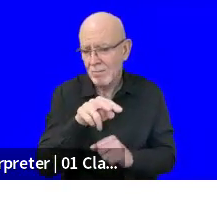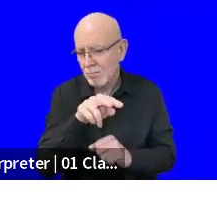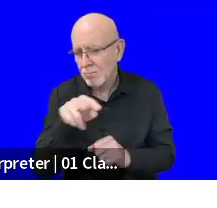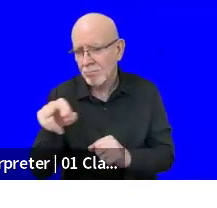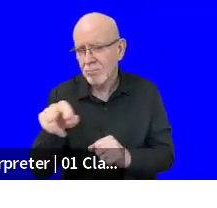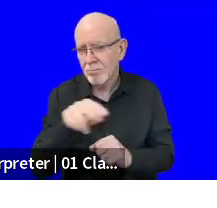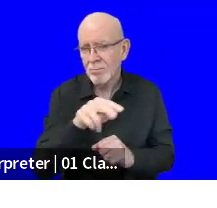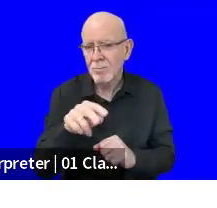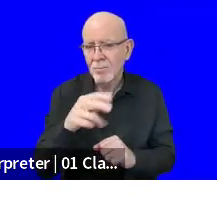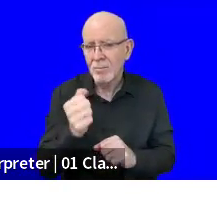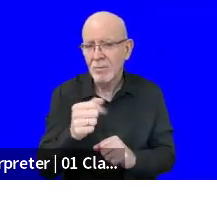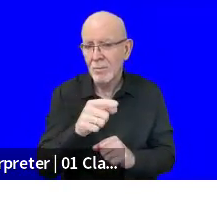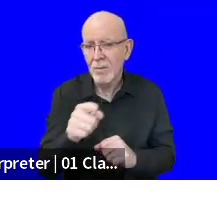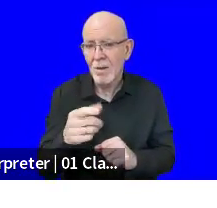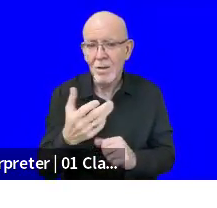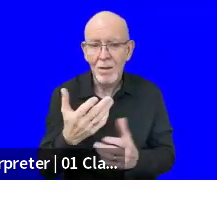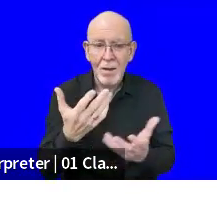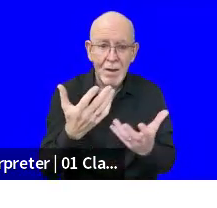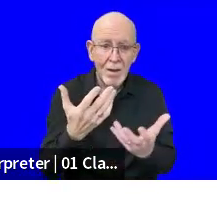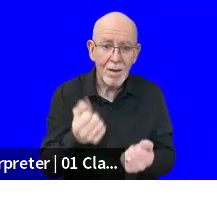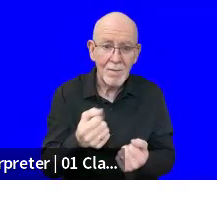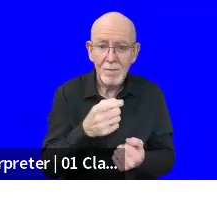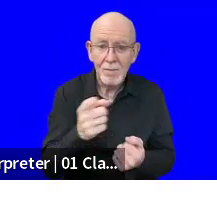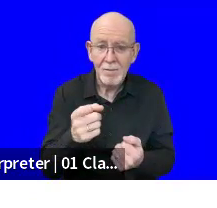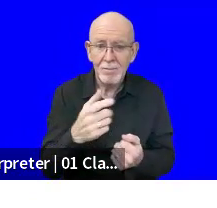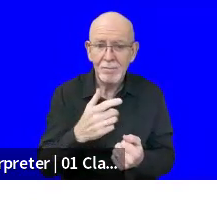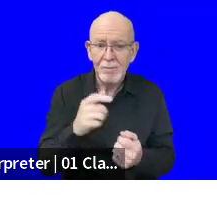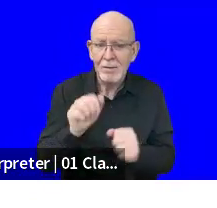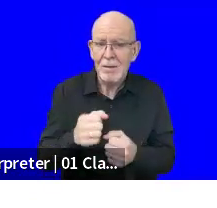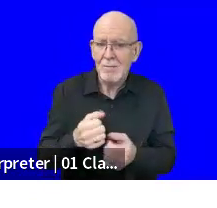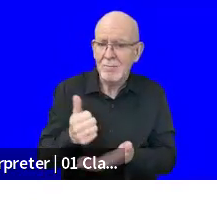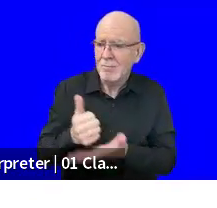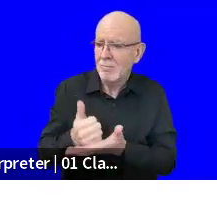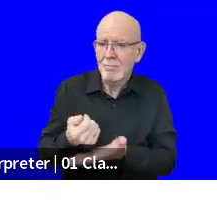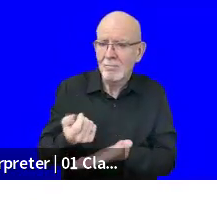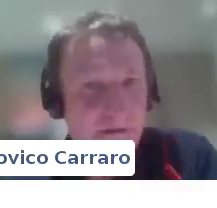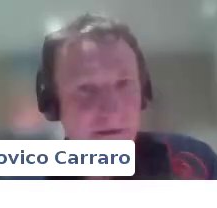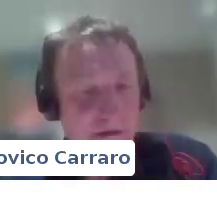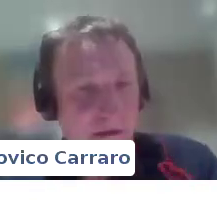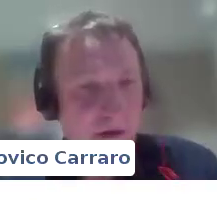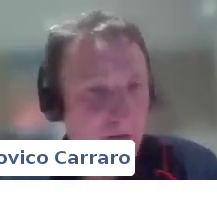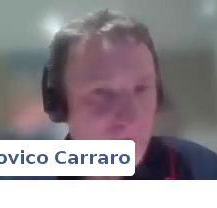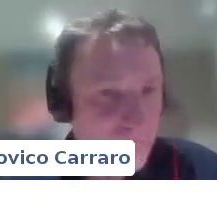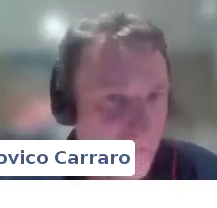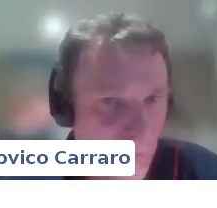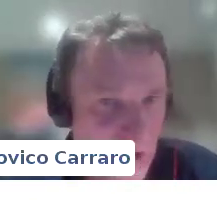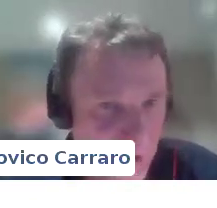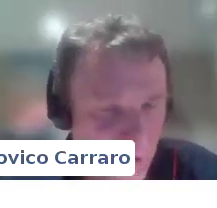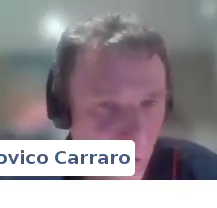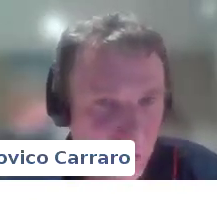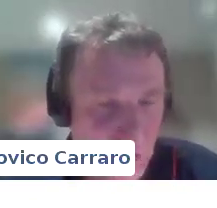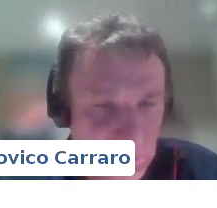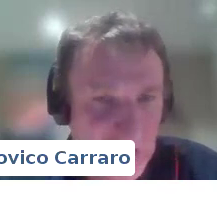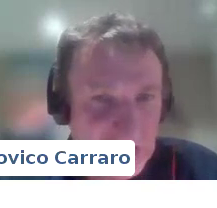assistance. In this example, there are 3 households that fall below the threshold, and we